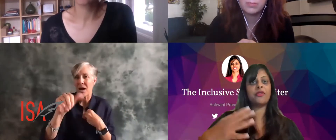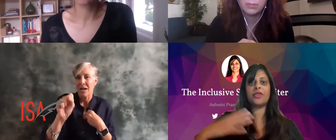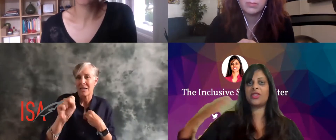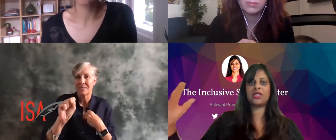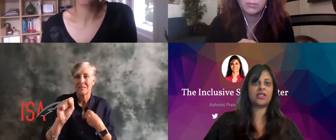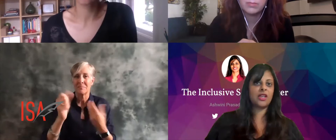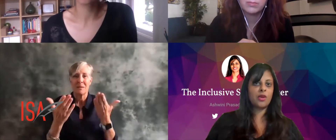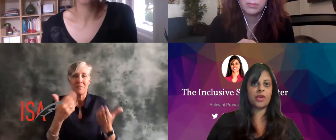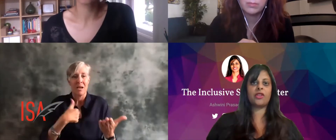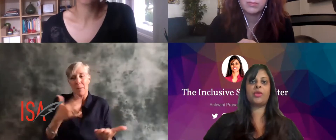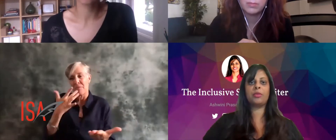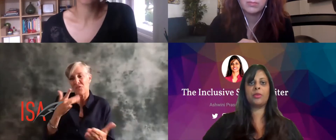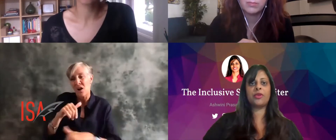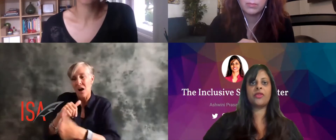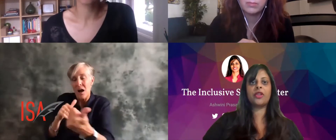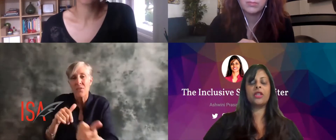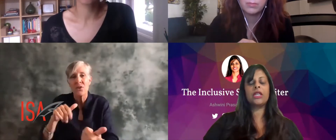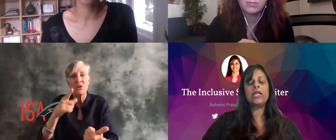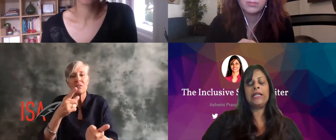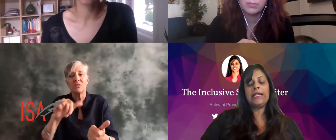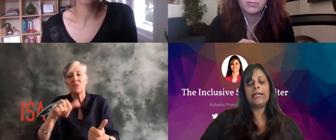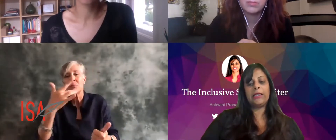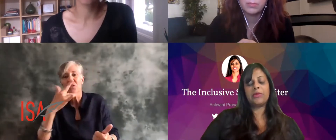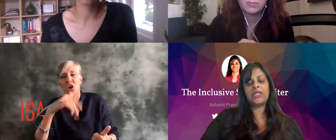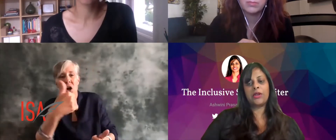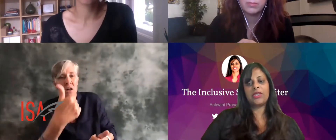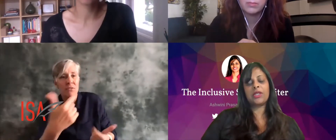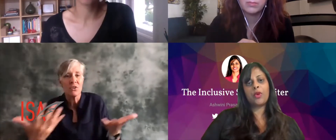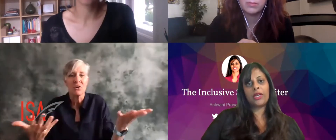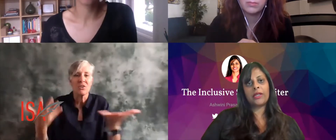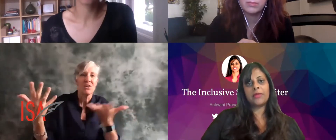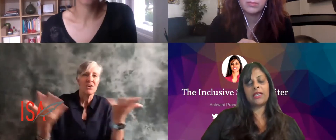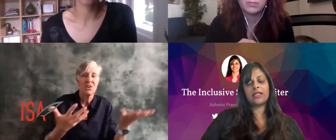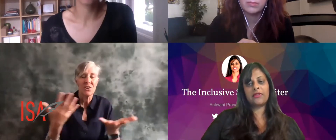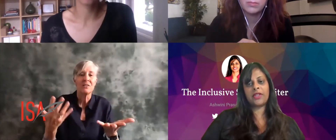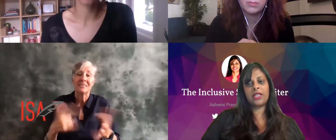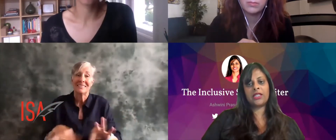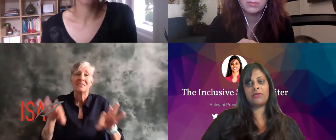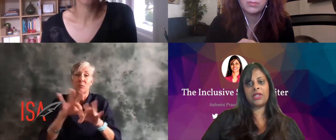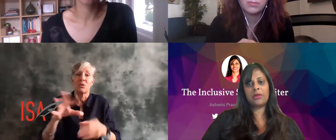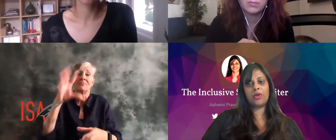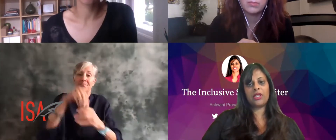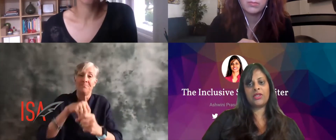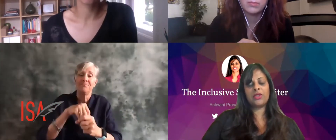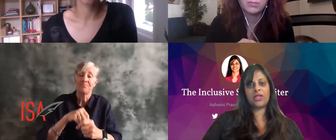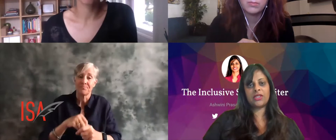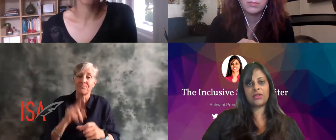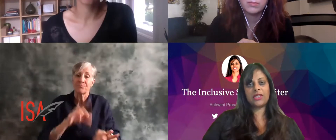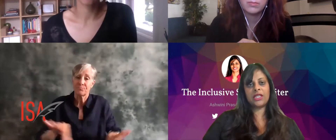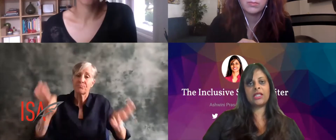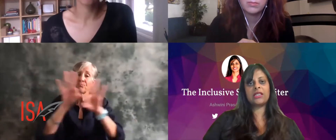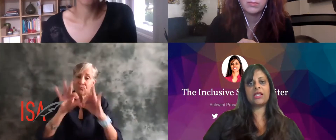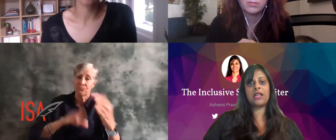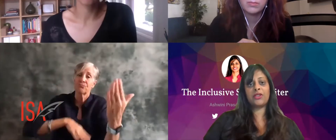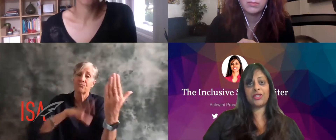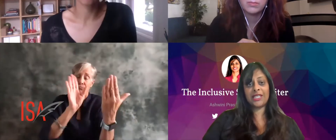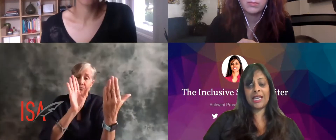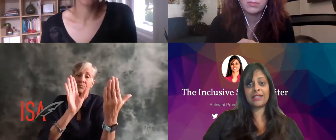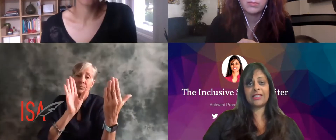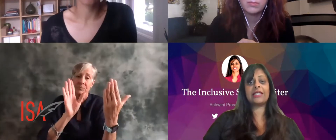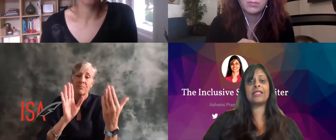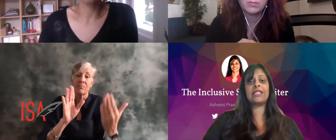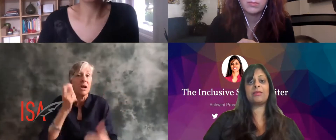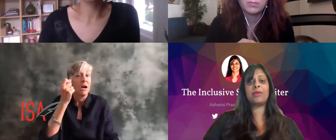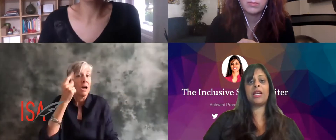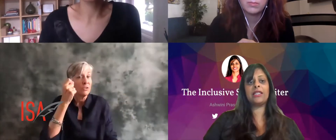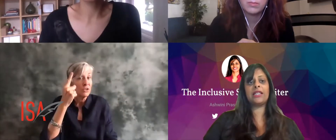I prefer versus what other people prefer. So it's important. Yeah, it's really important to address those things,